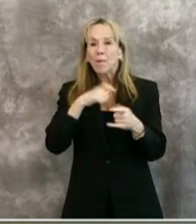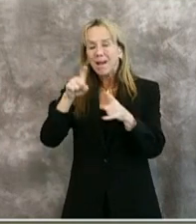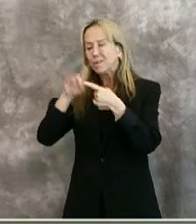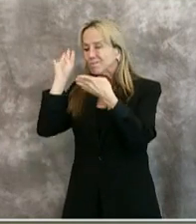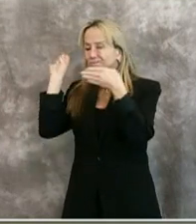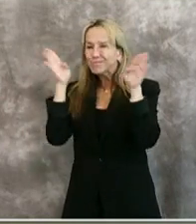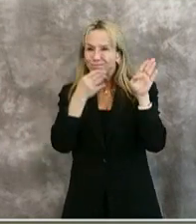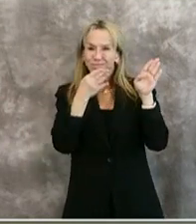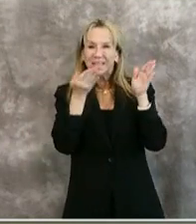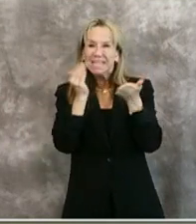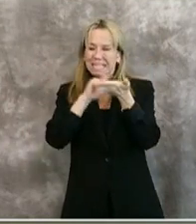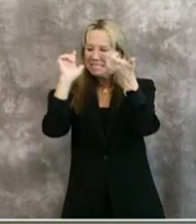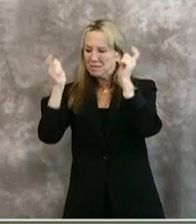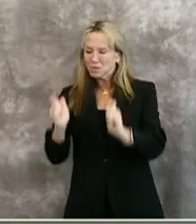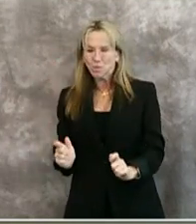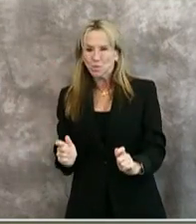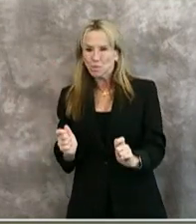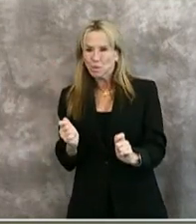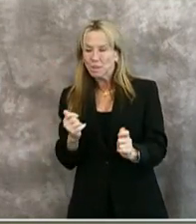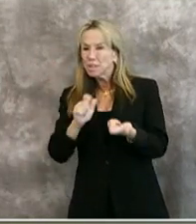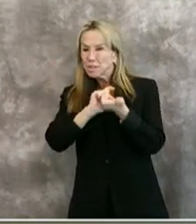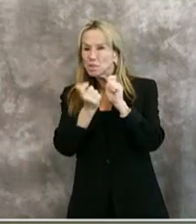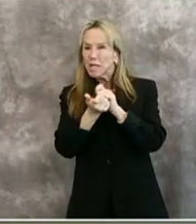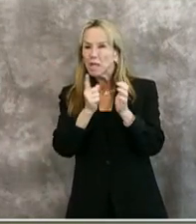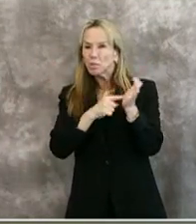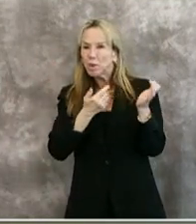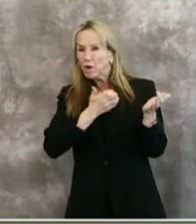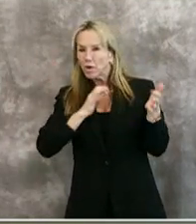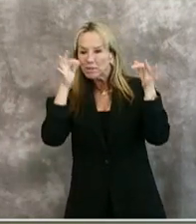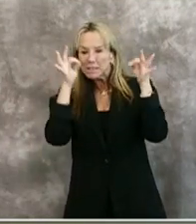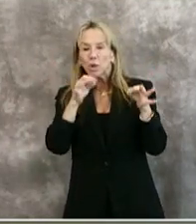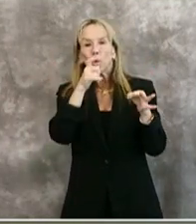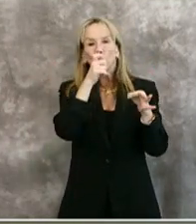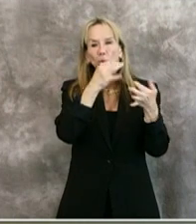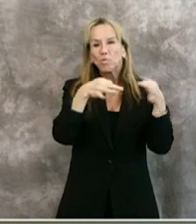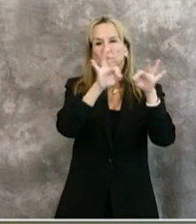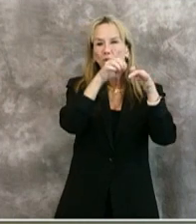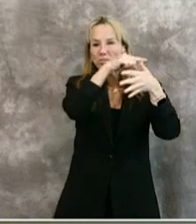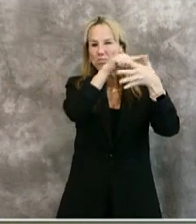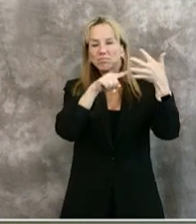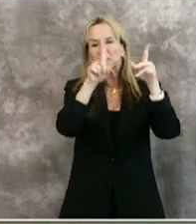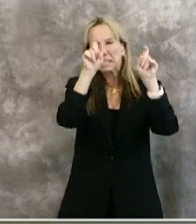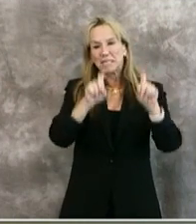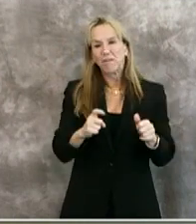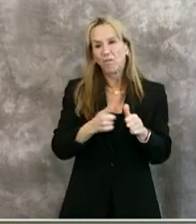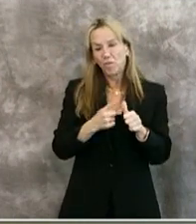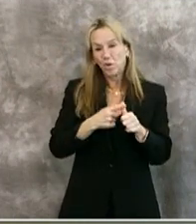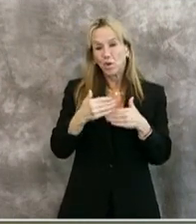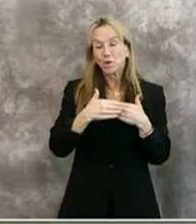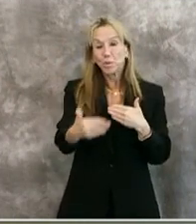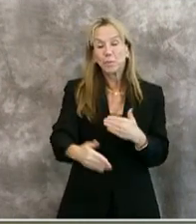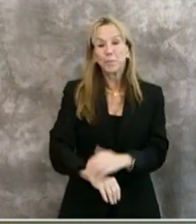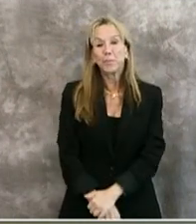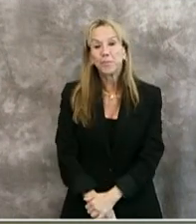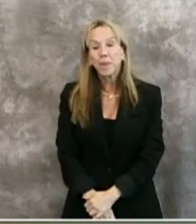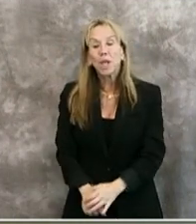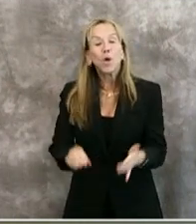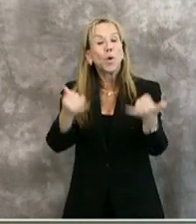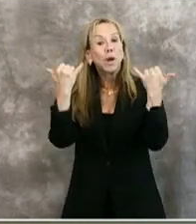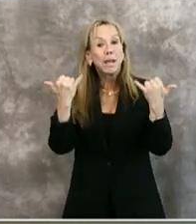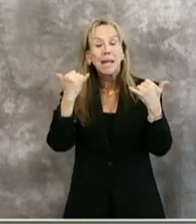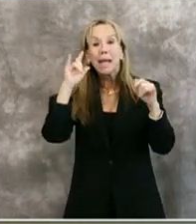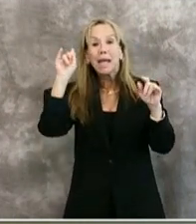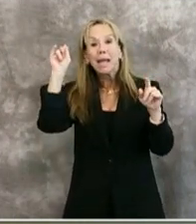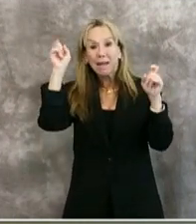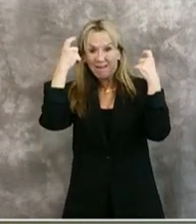our prioritization on testing moving forward. So let's start with the governor's action today. Today,